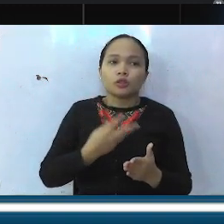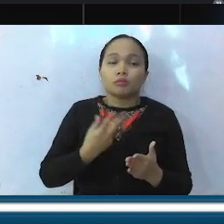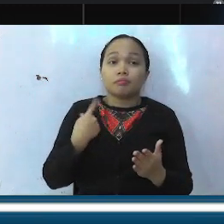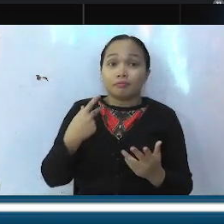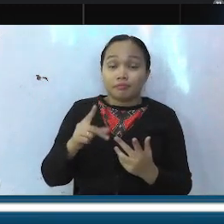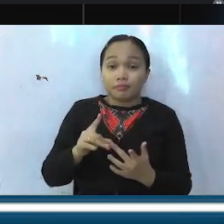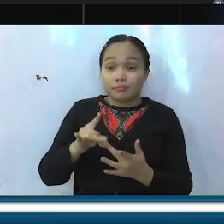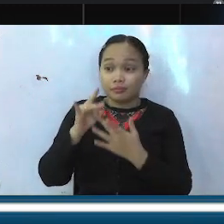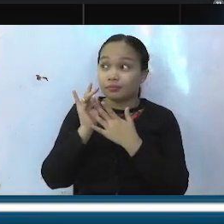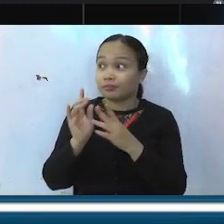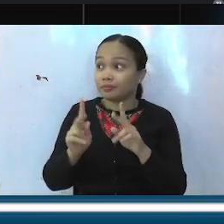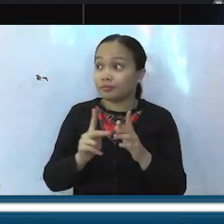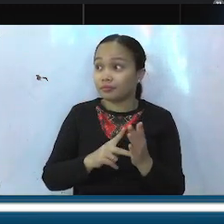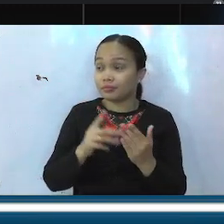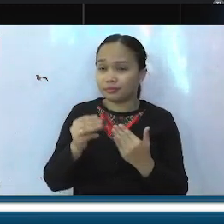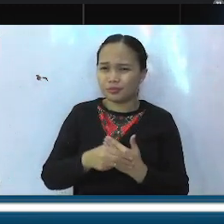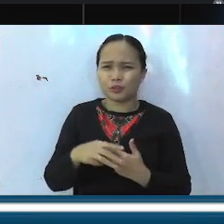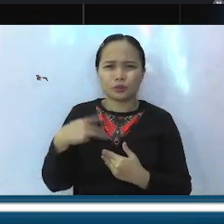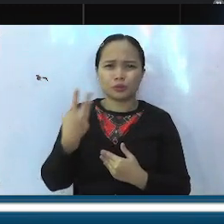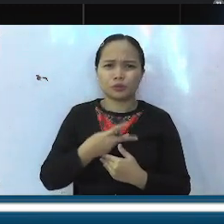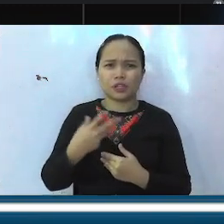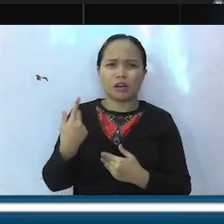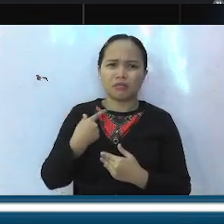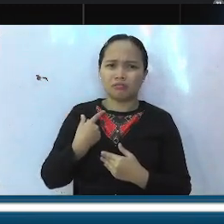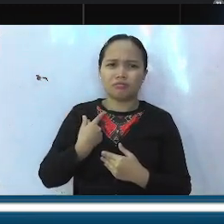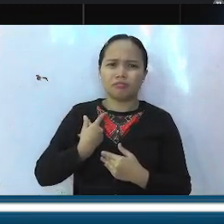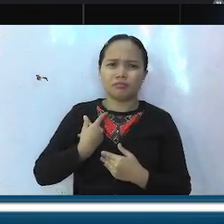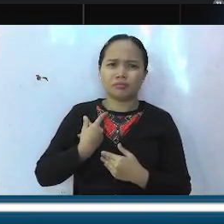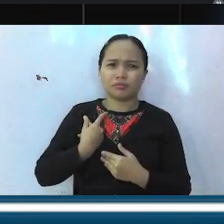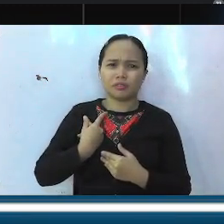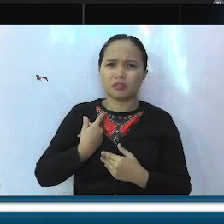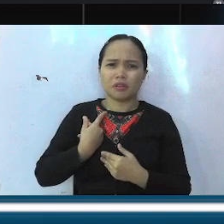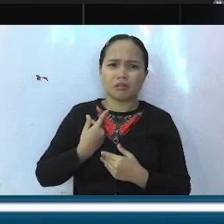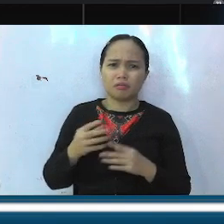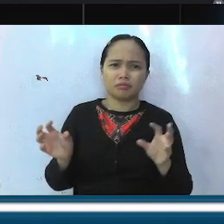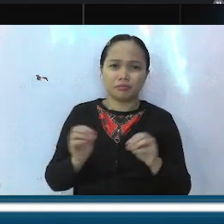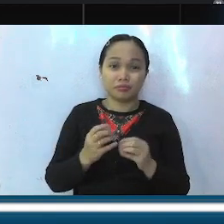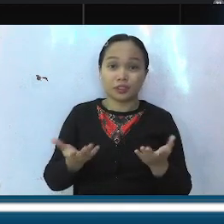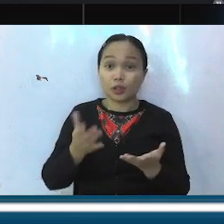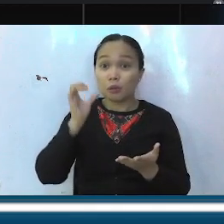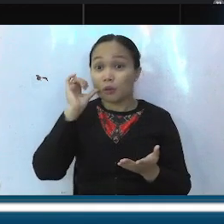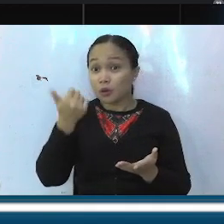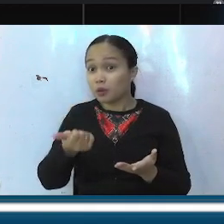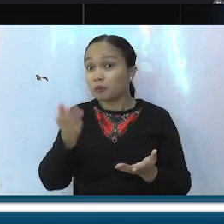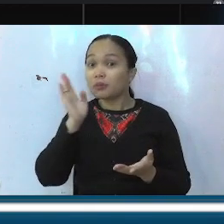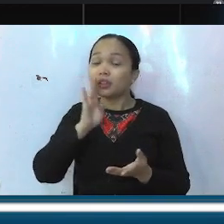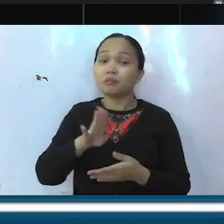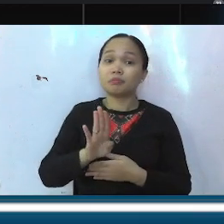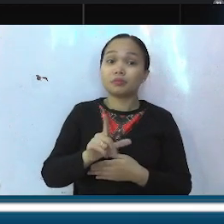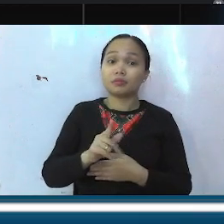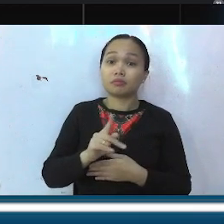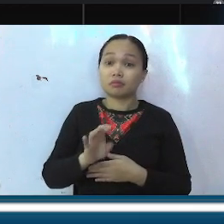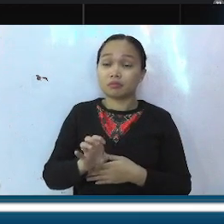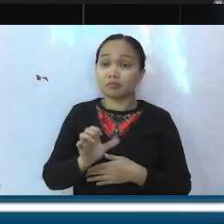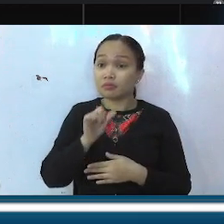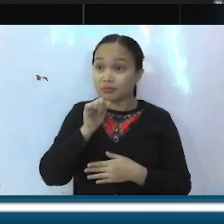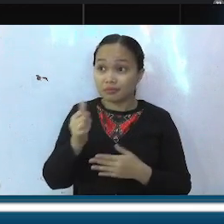Amen. We don't have this. You know, tomorrow, Brother Blake will not be here.